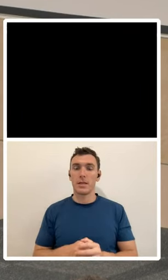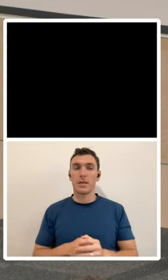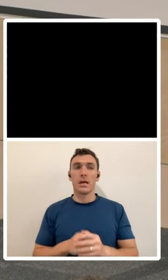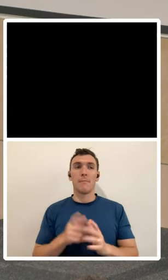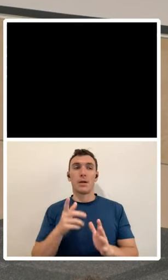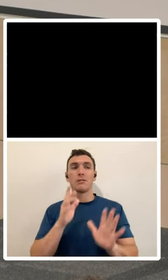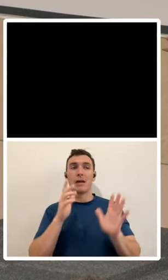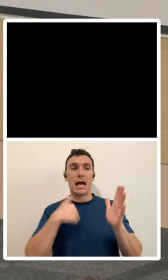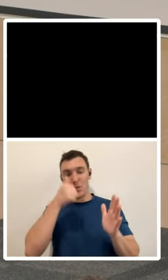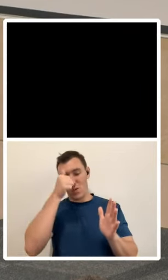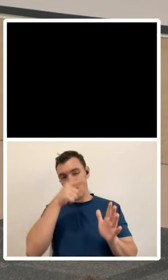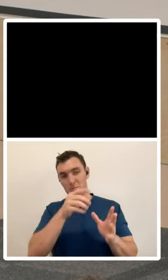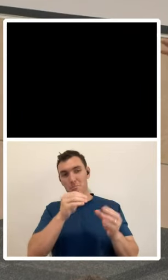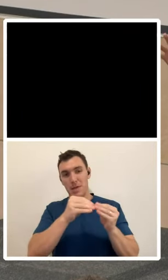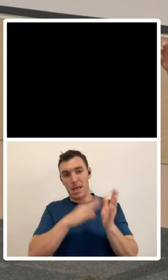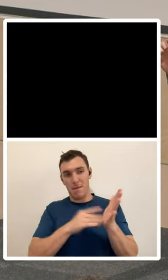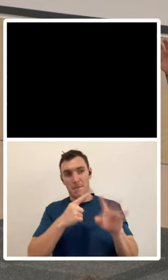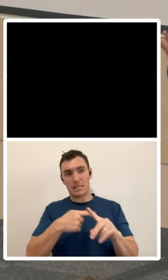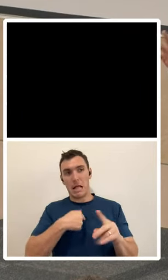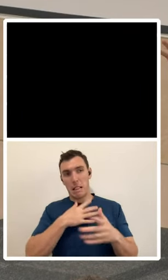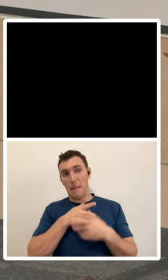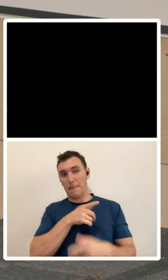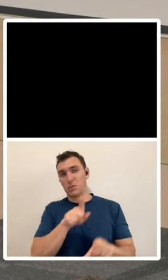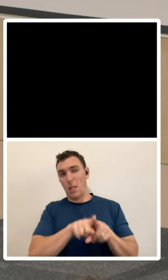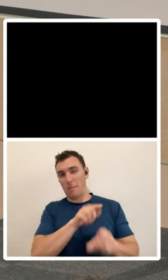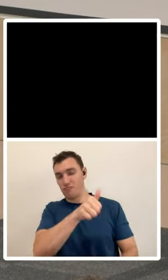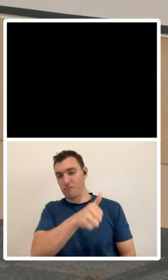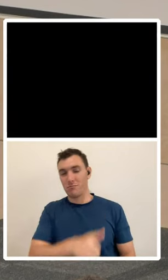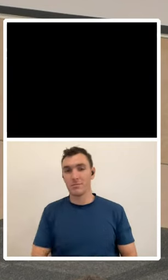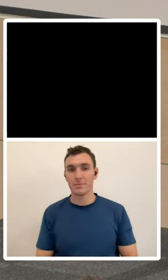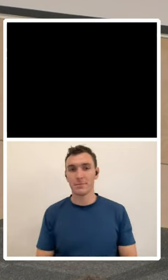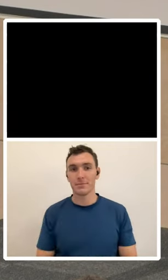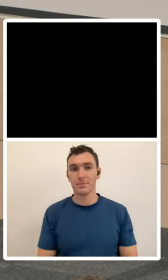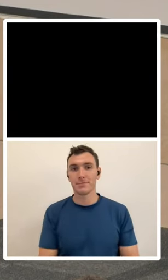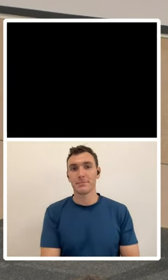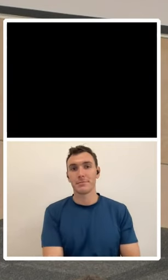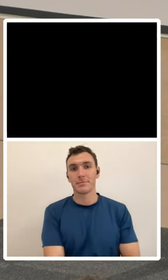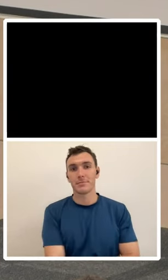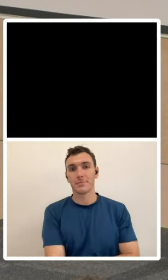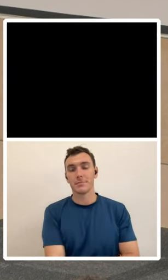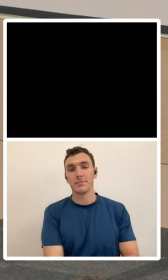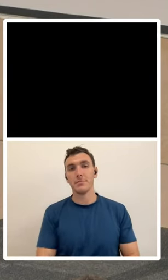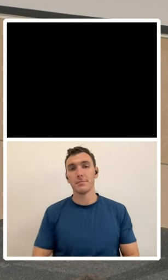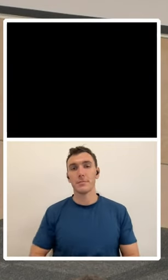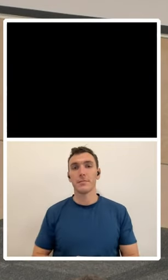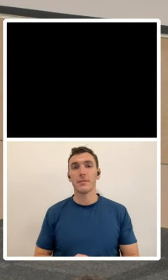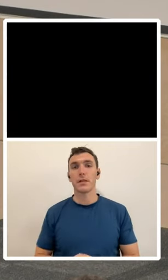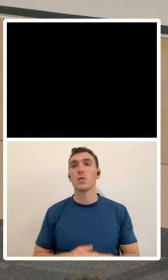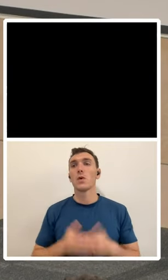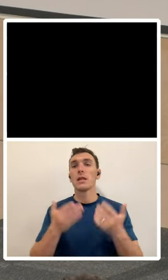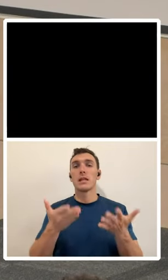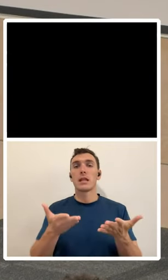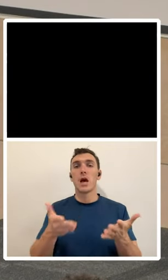I'm just concerned to get some female voices. Yes, you should. In the audience. Yeah, there's one here. Yeah.